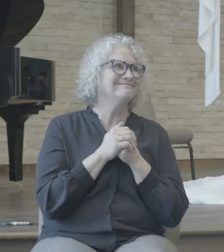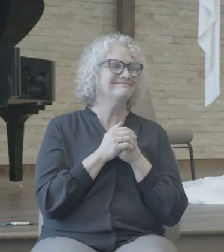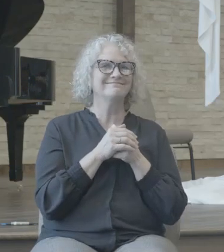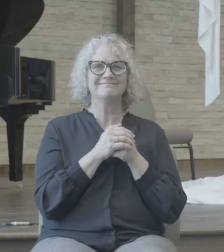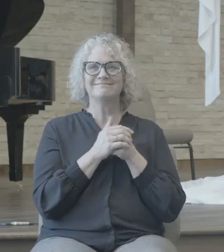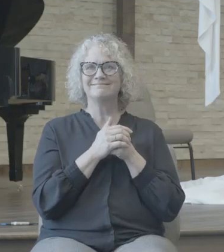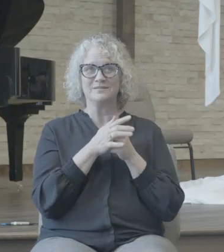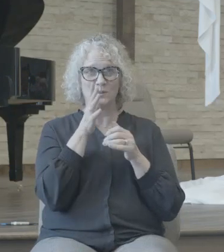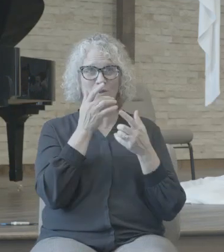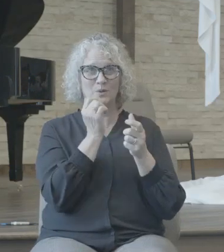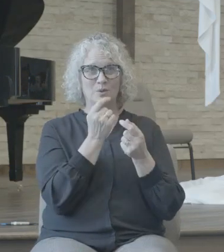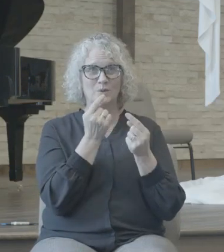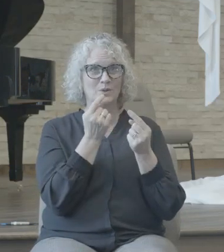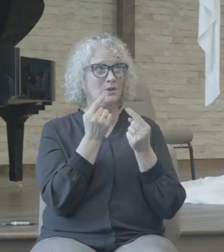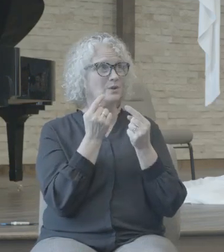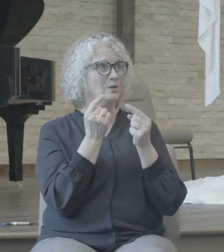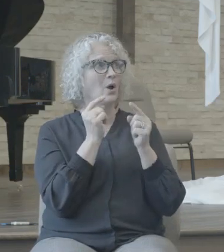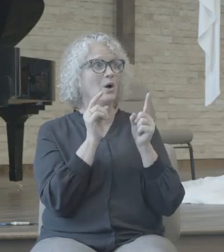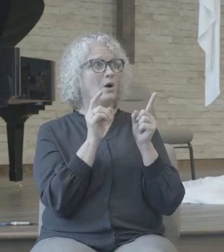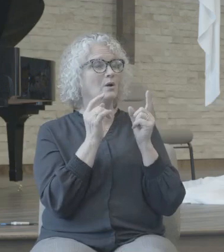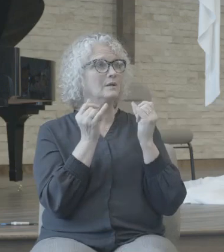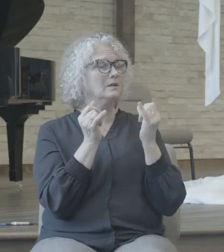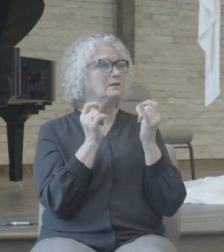Is it going to work? Oh.